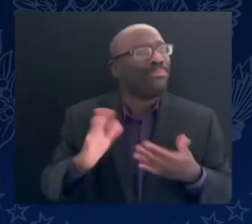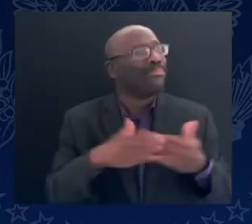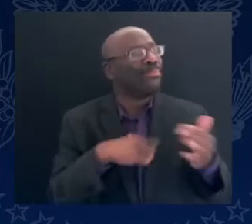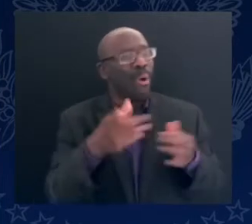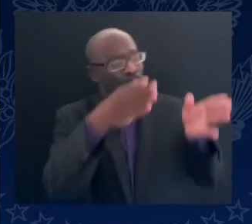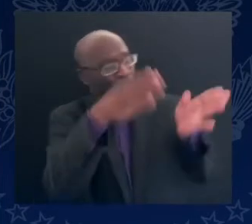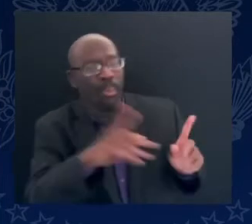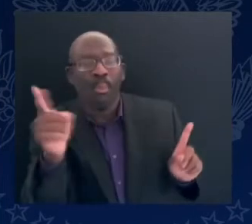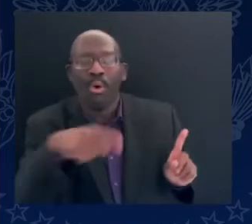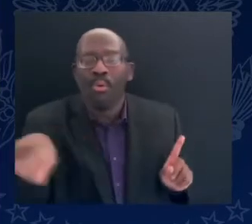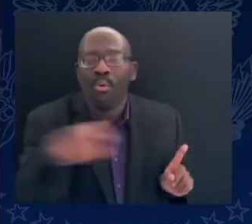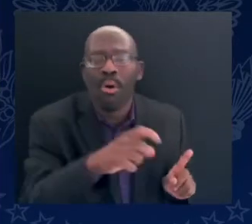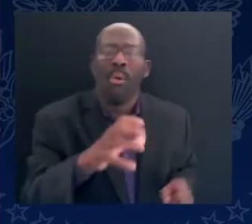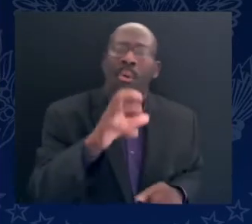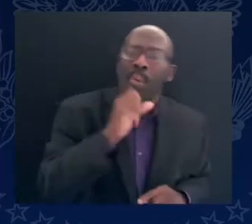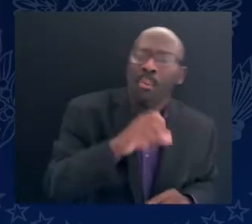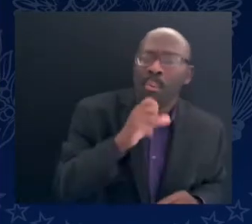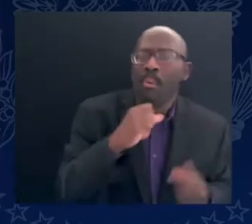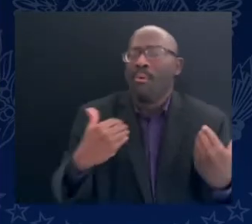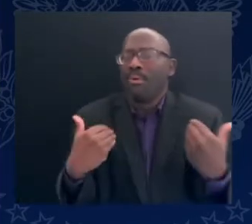that's always relevant.